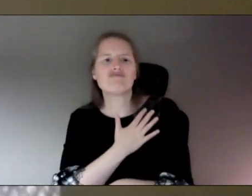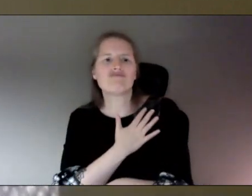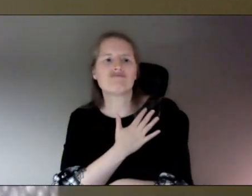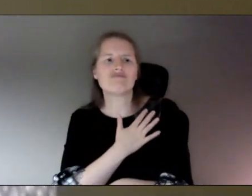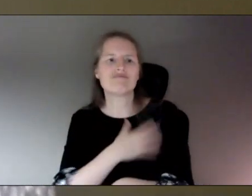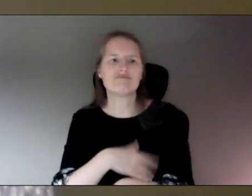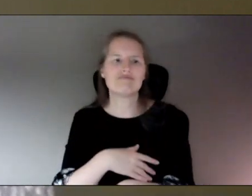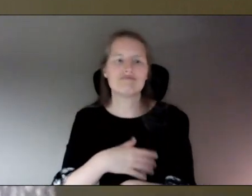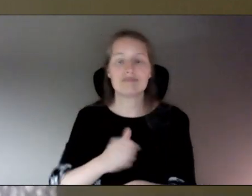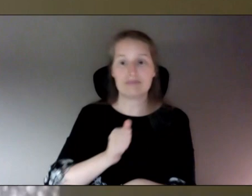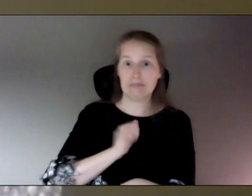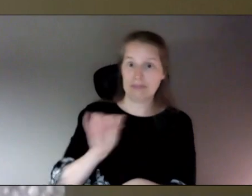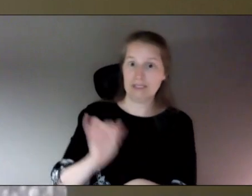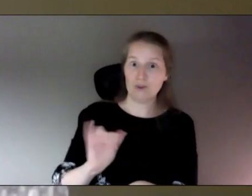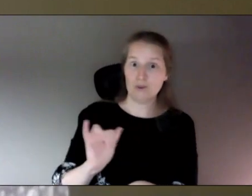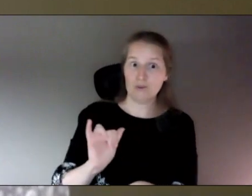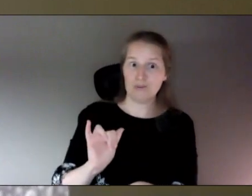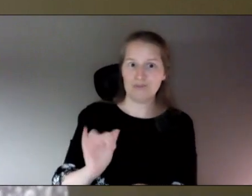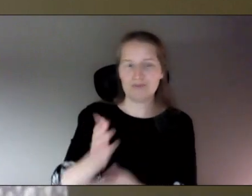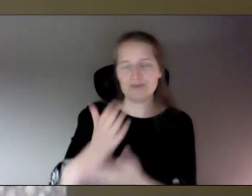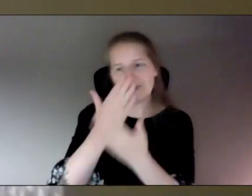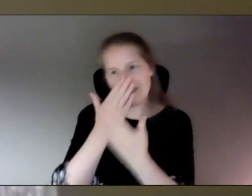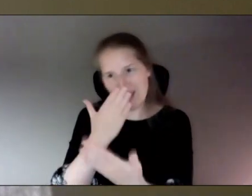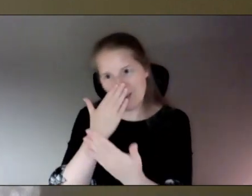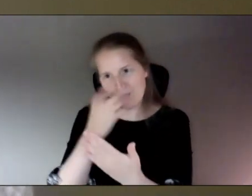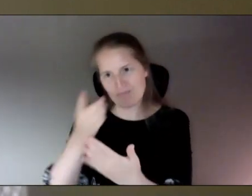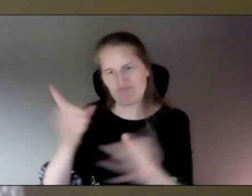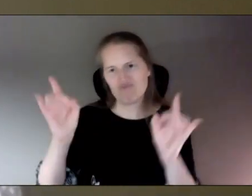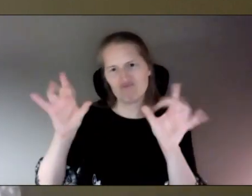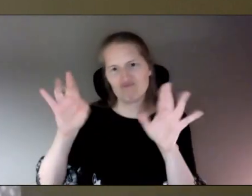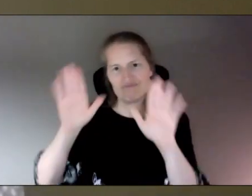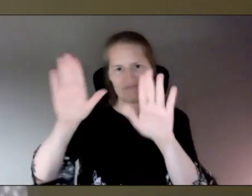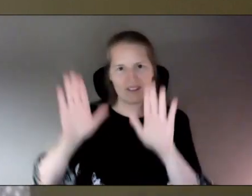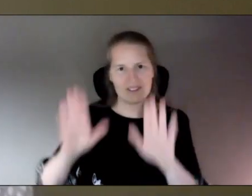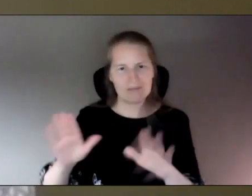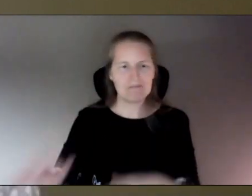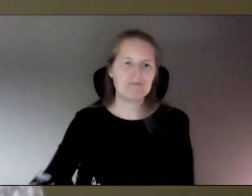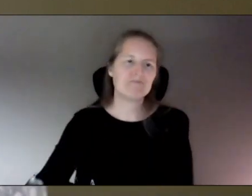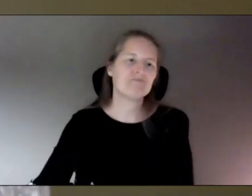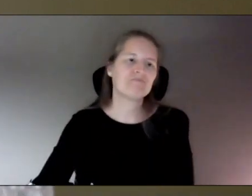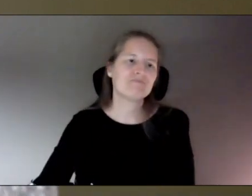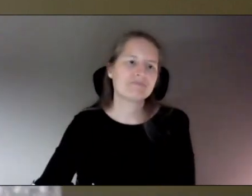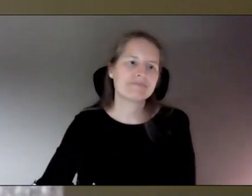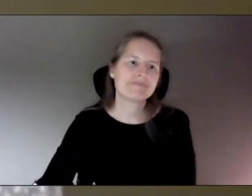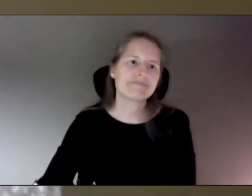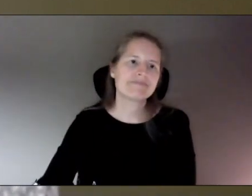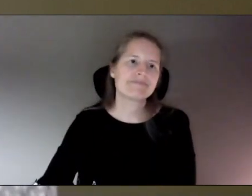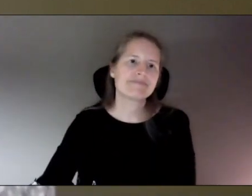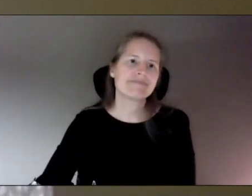myself included. Thank you, Ryan. You're awesome.